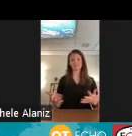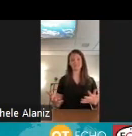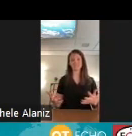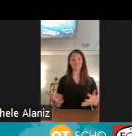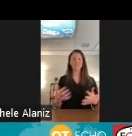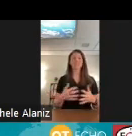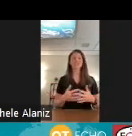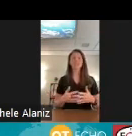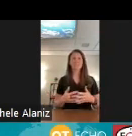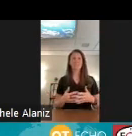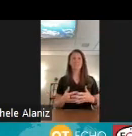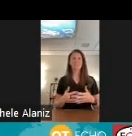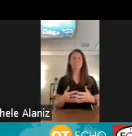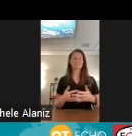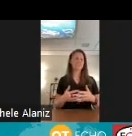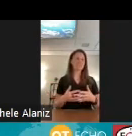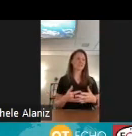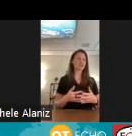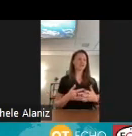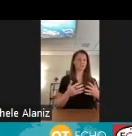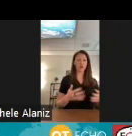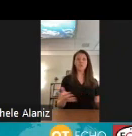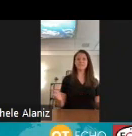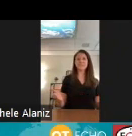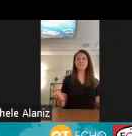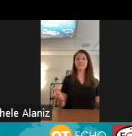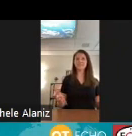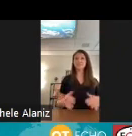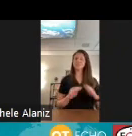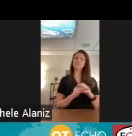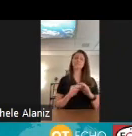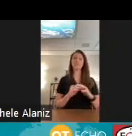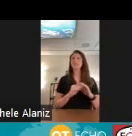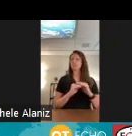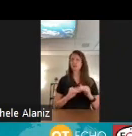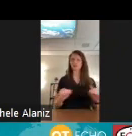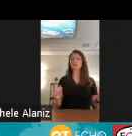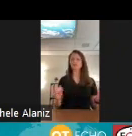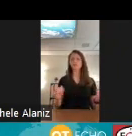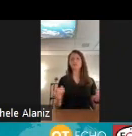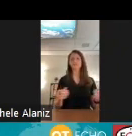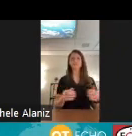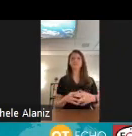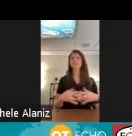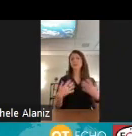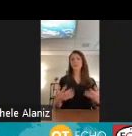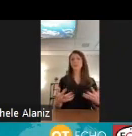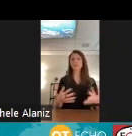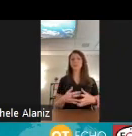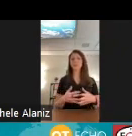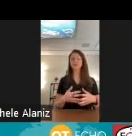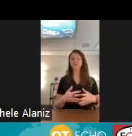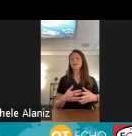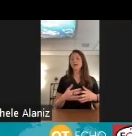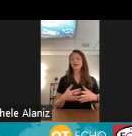exercise intervention. There have been studies looking at a low intensity exercise where your heart rate is relatively low, like going